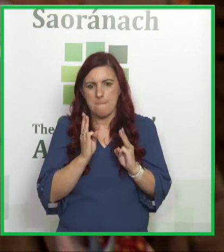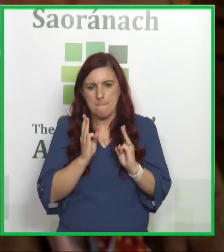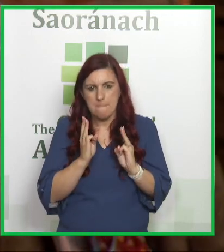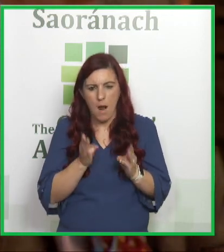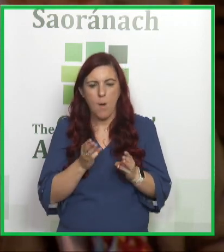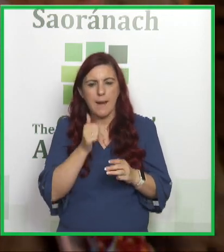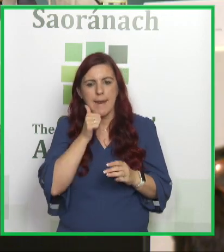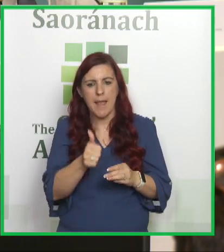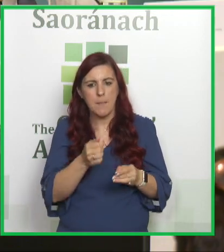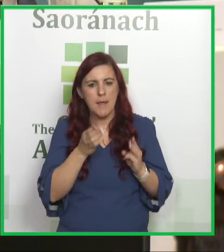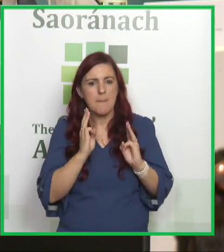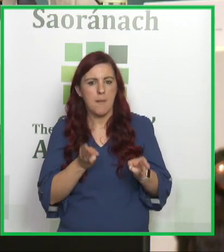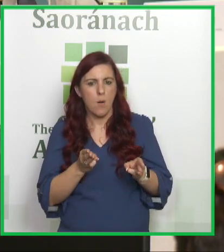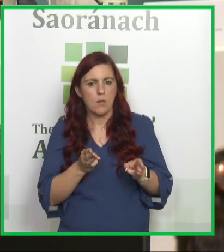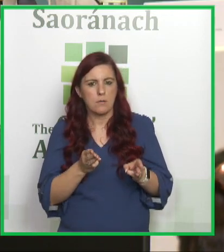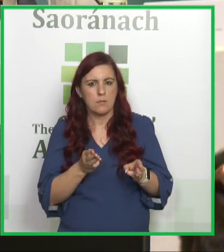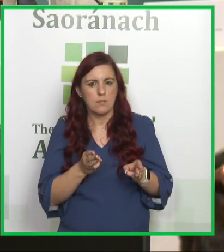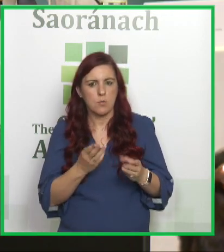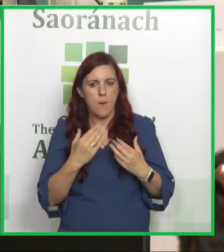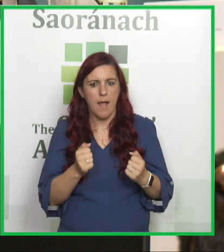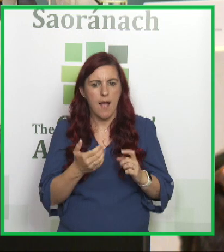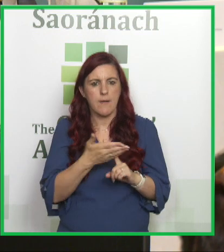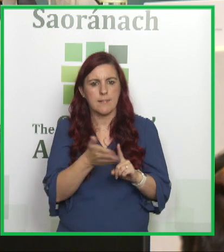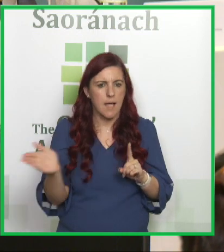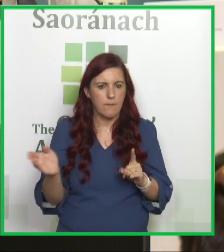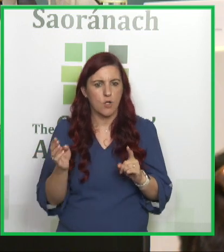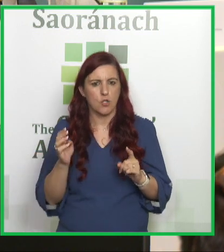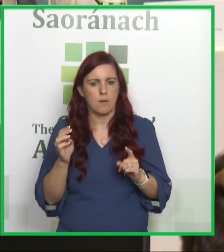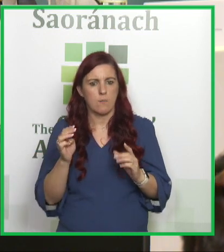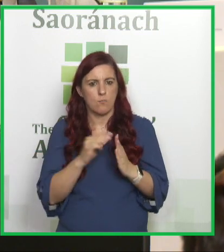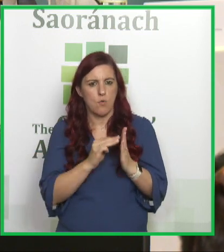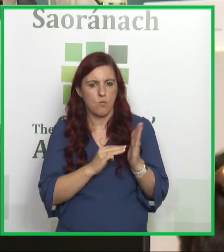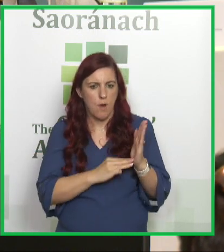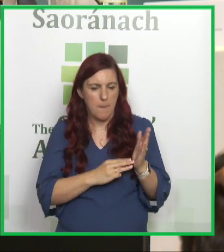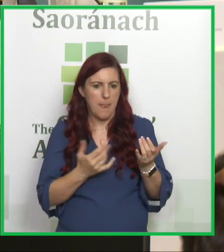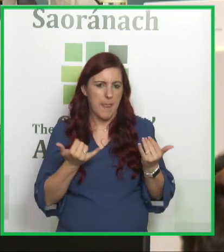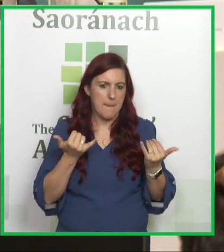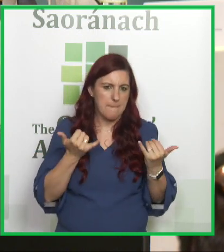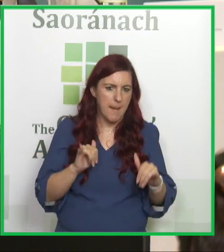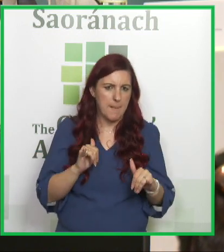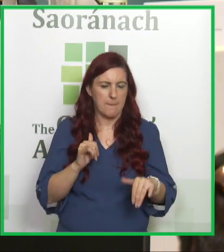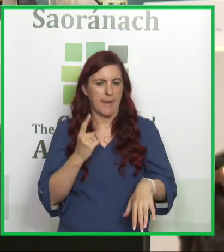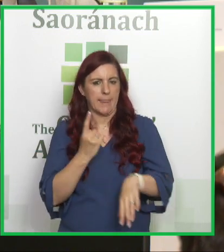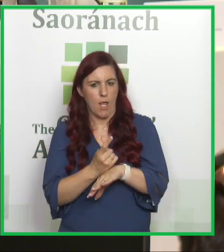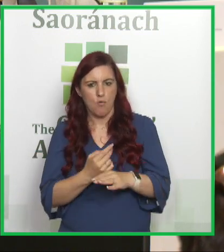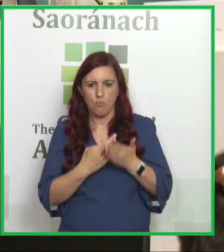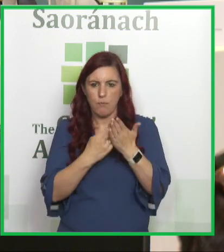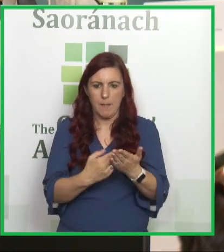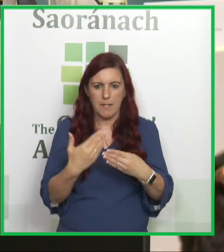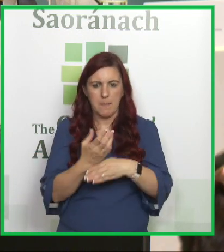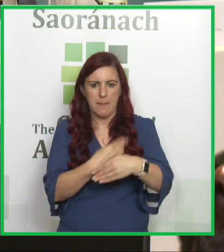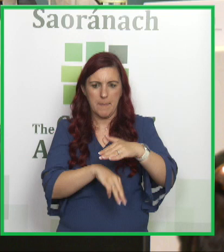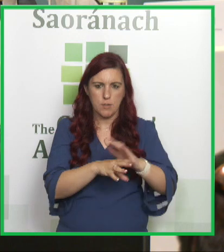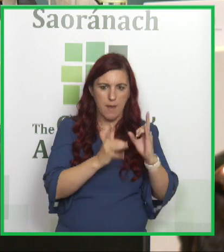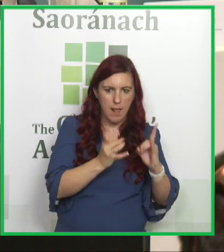enabling power, to have a diversion programme that might be put in place, that might be recommended by the Minister for Health